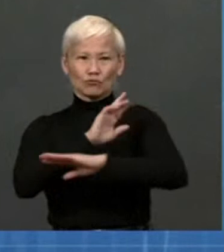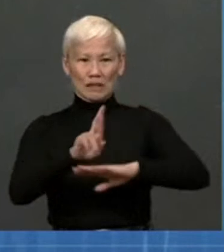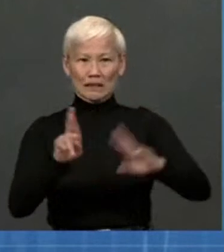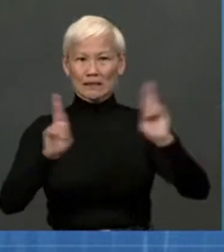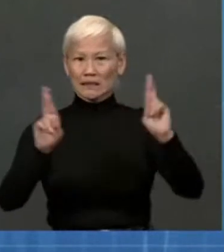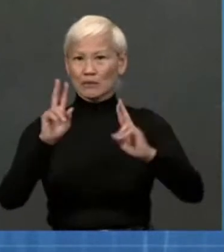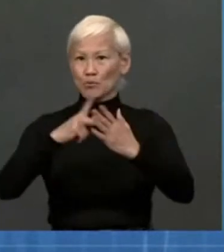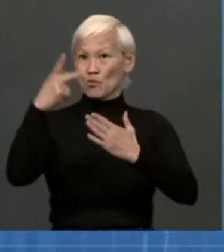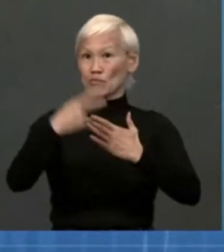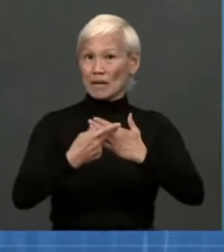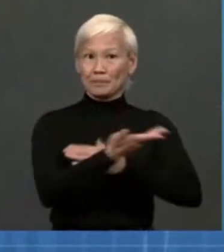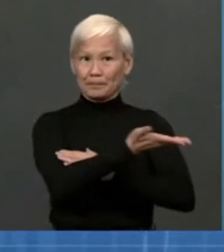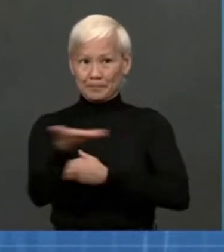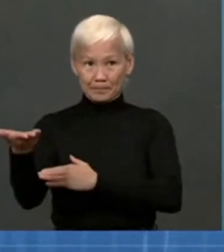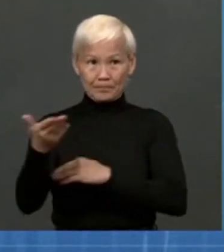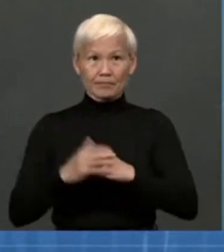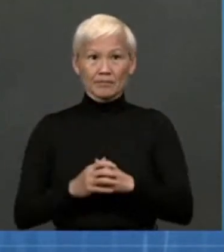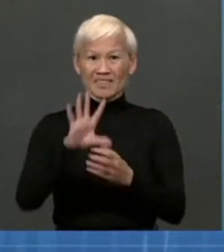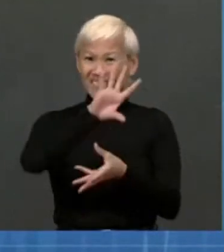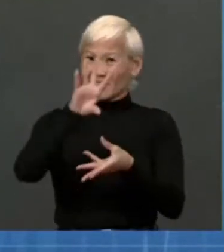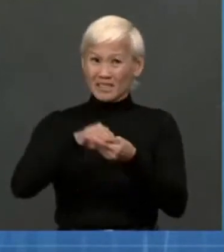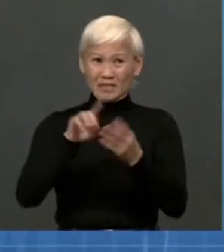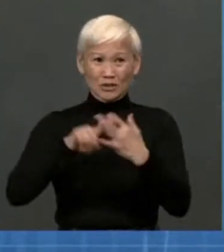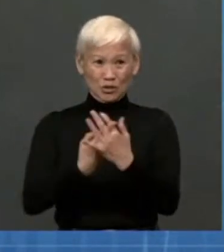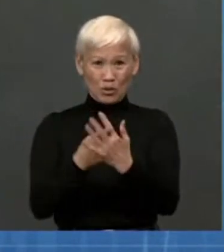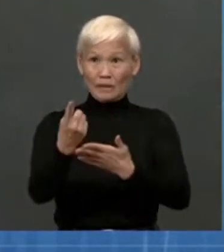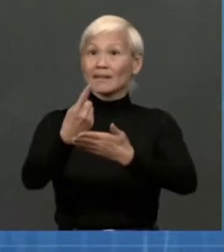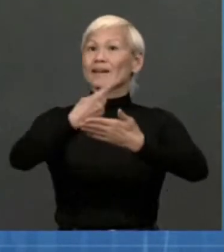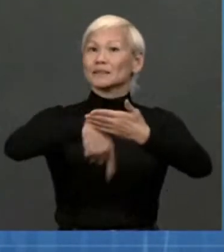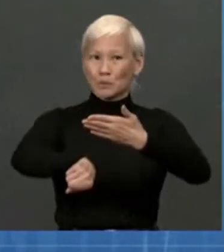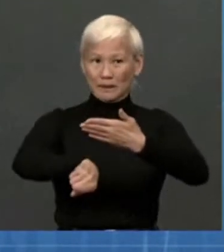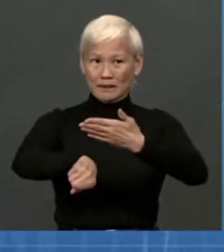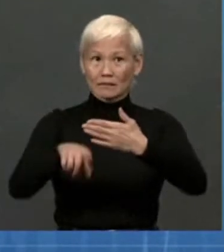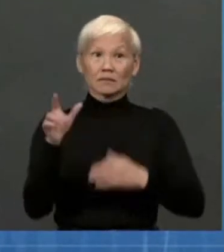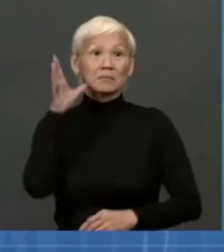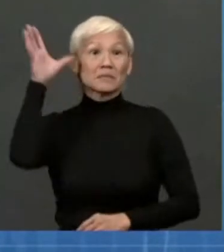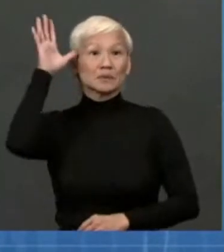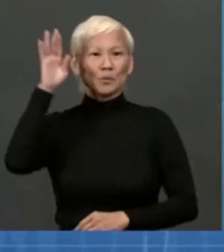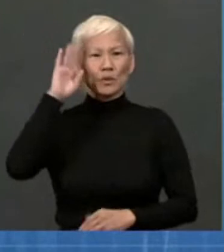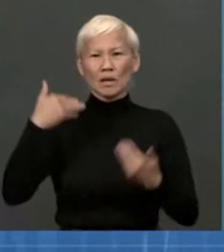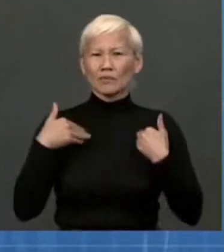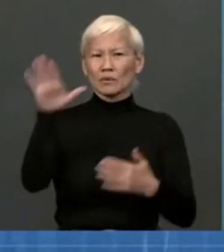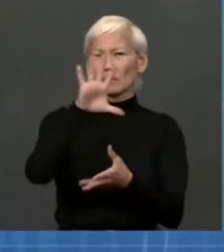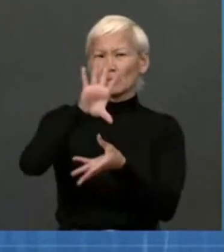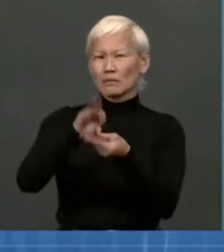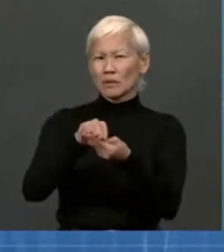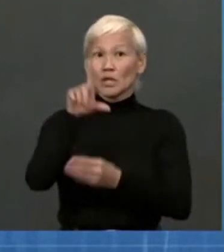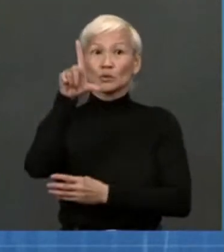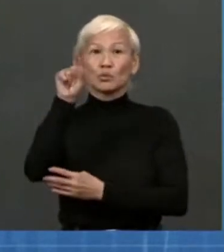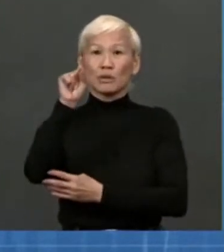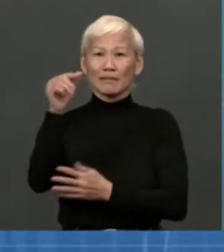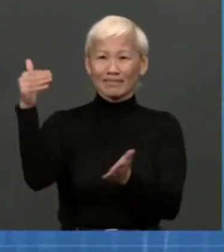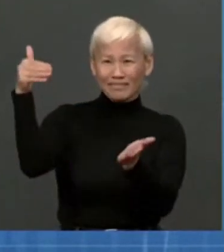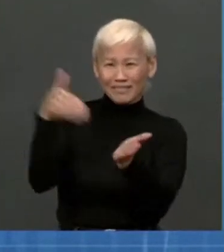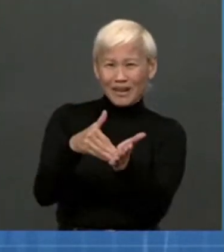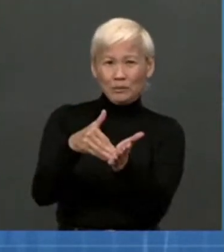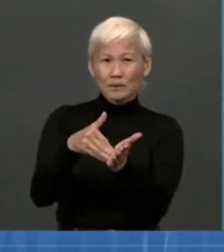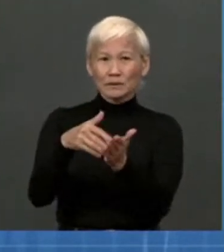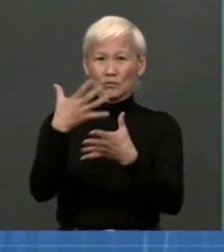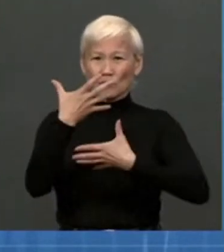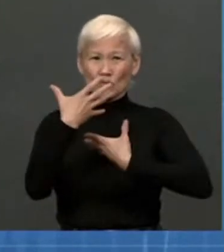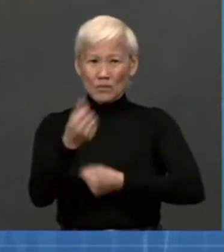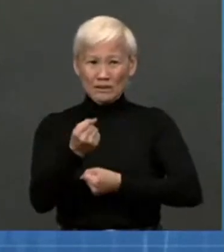Altogether, starting next week, parents will have approximately 20,000 trusted and convenient locations to get their kids